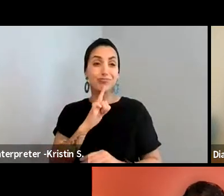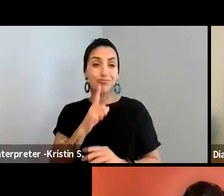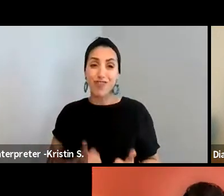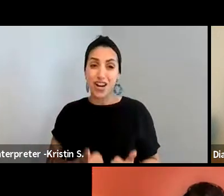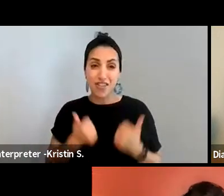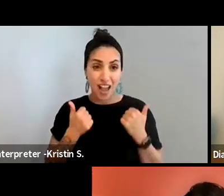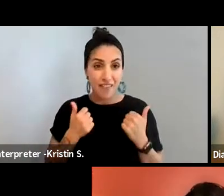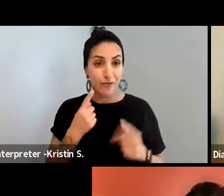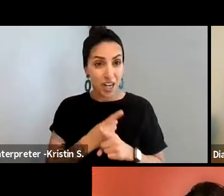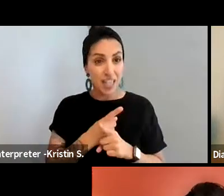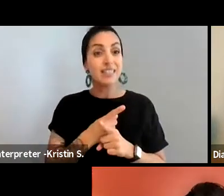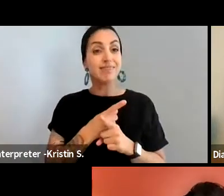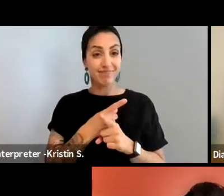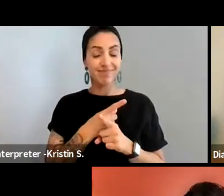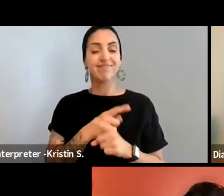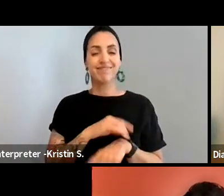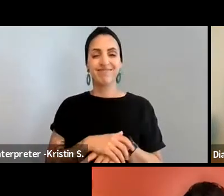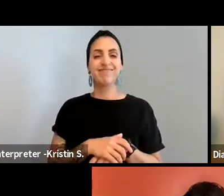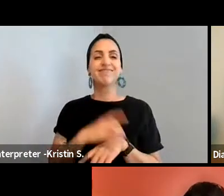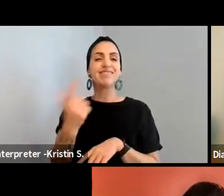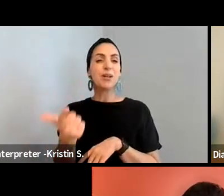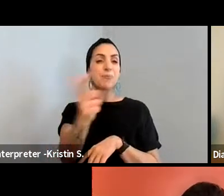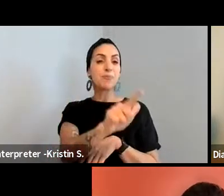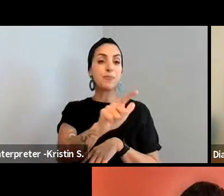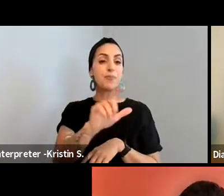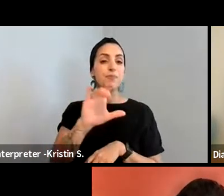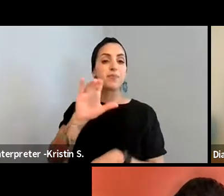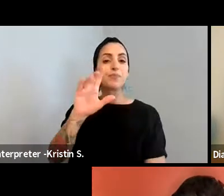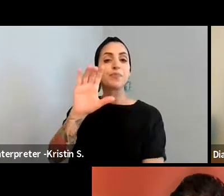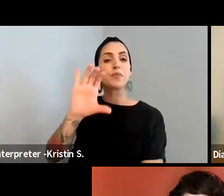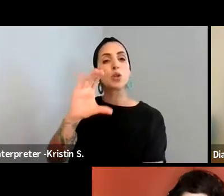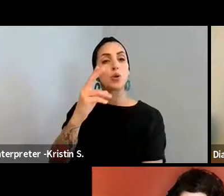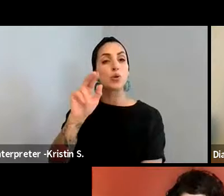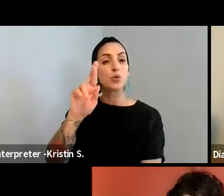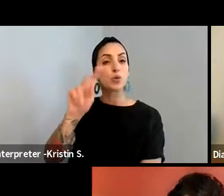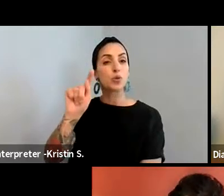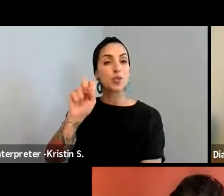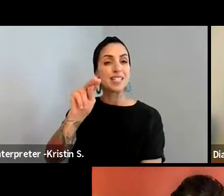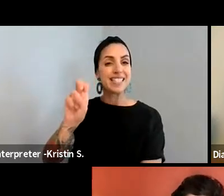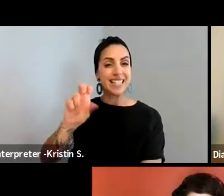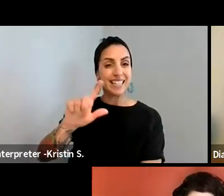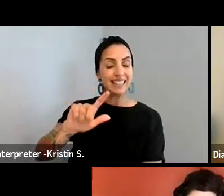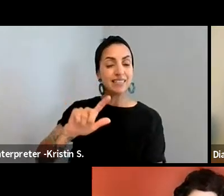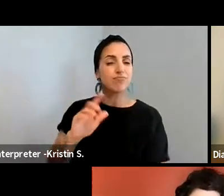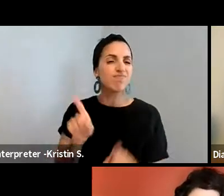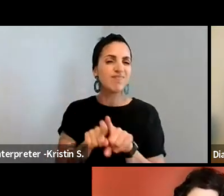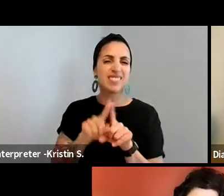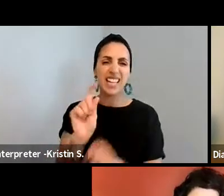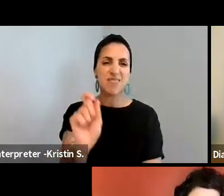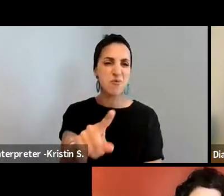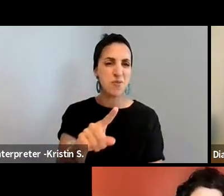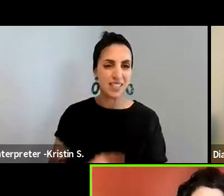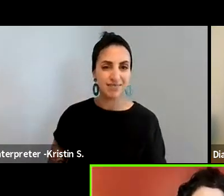So, all right, Christine, your next up, same question.